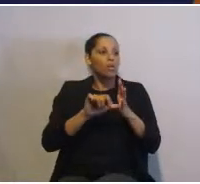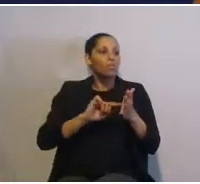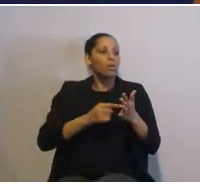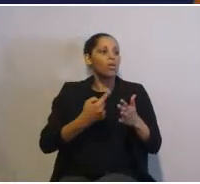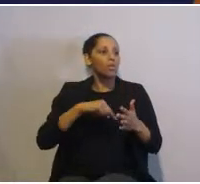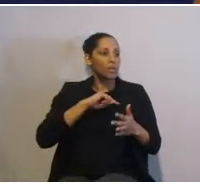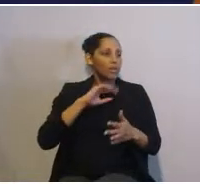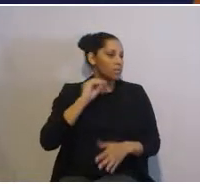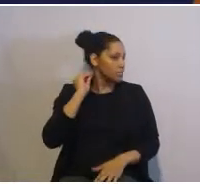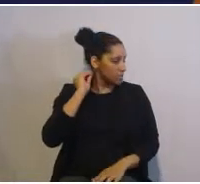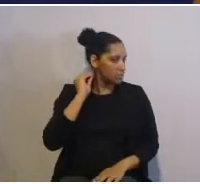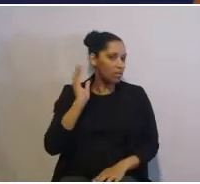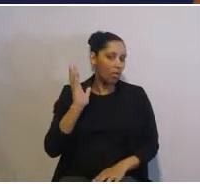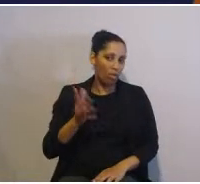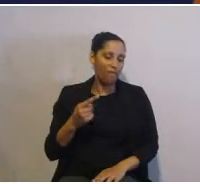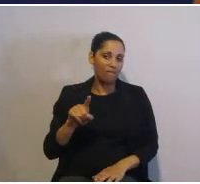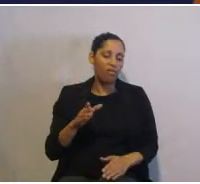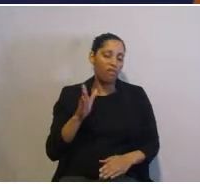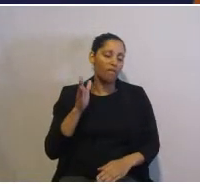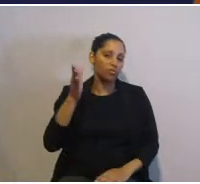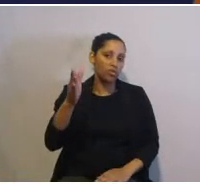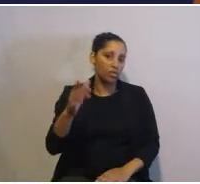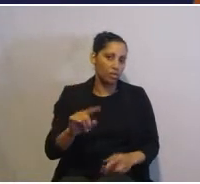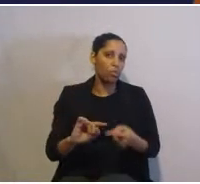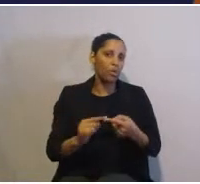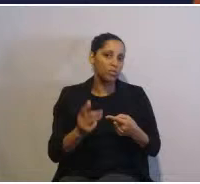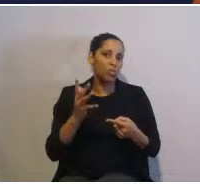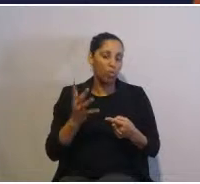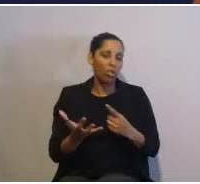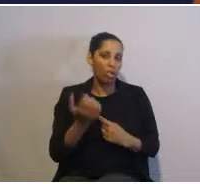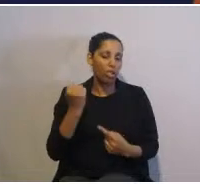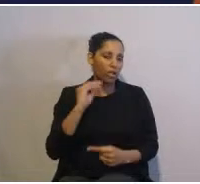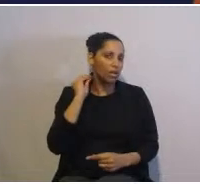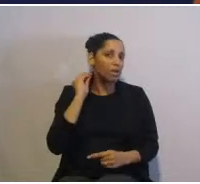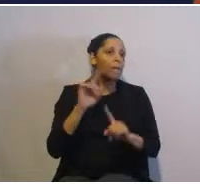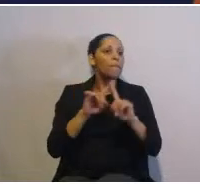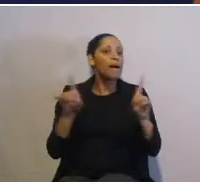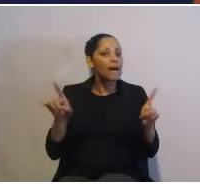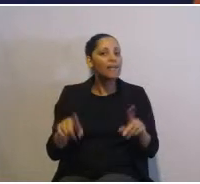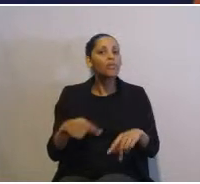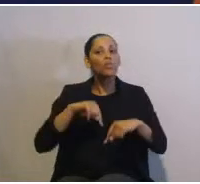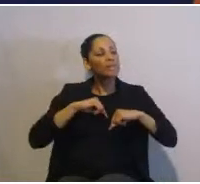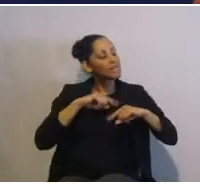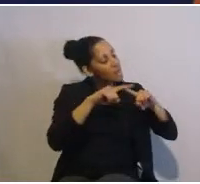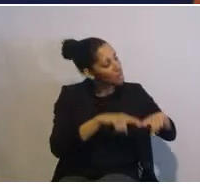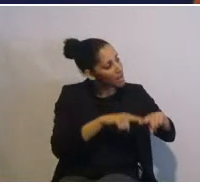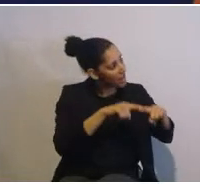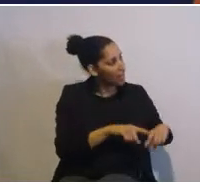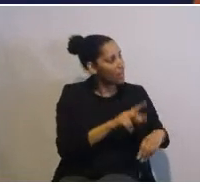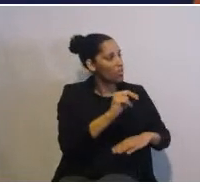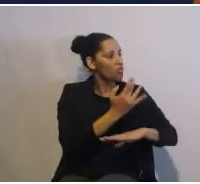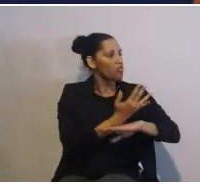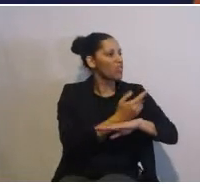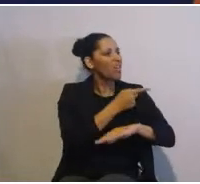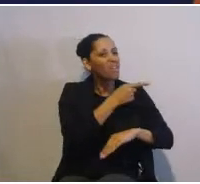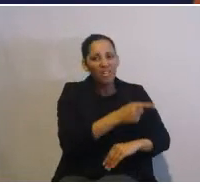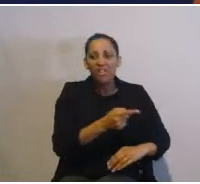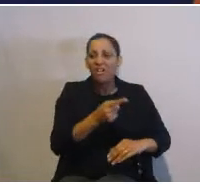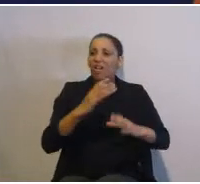that point for future. But we also are dependent on NERSA to